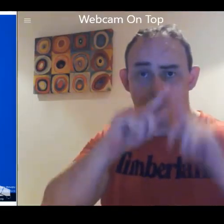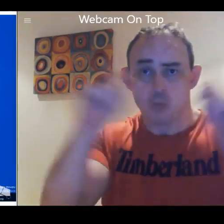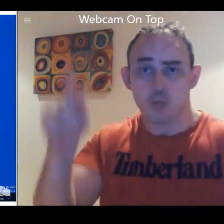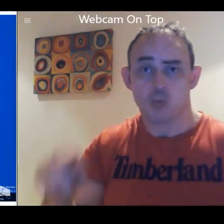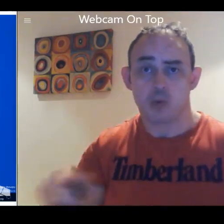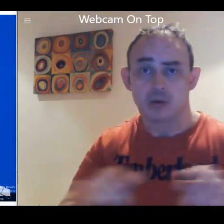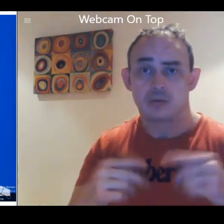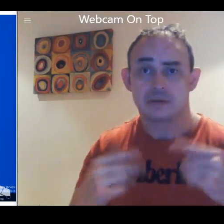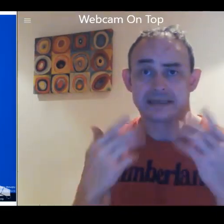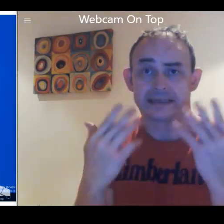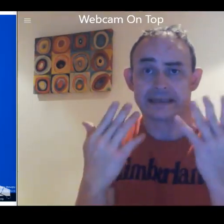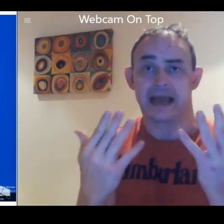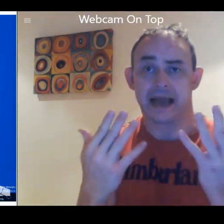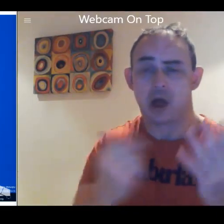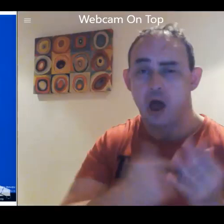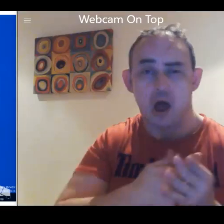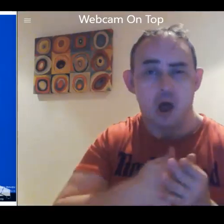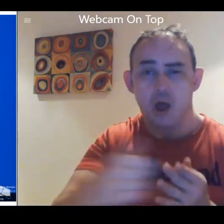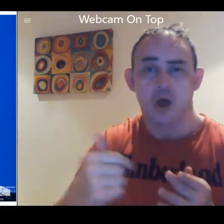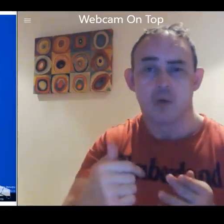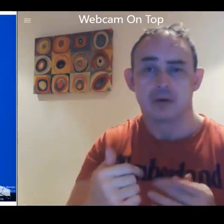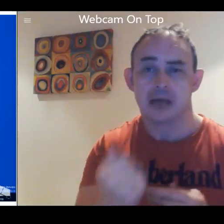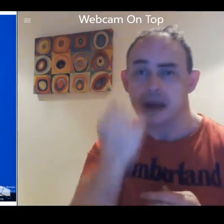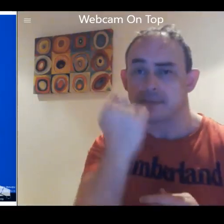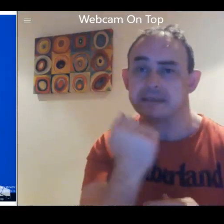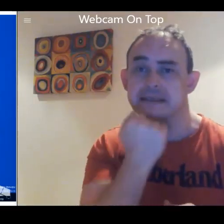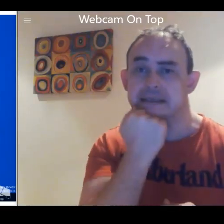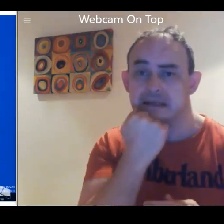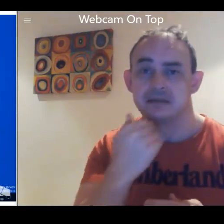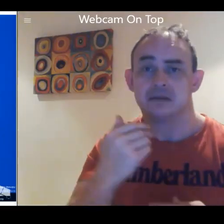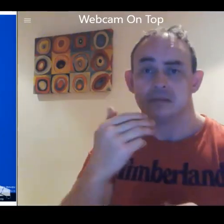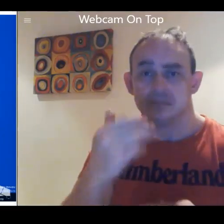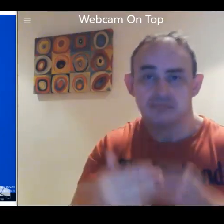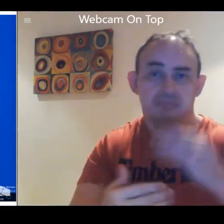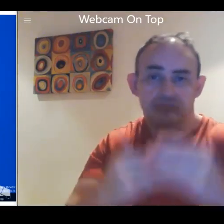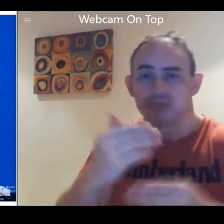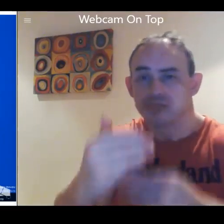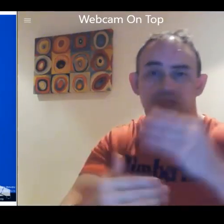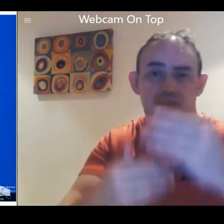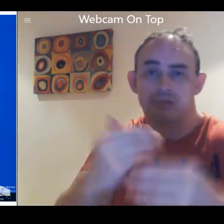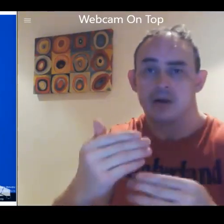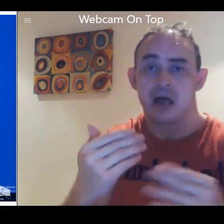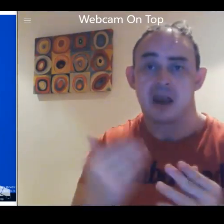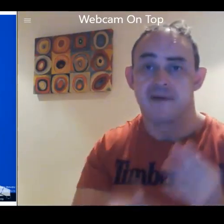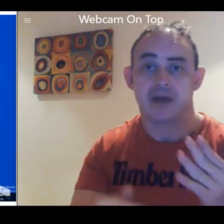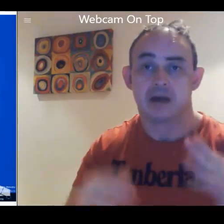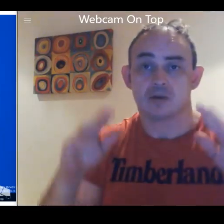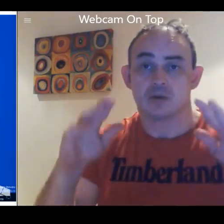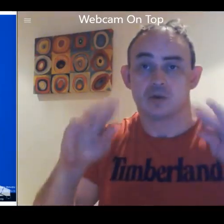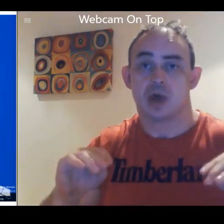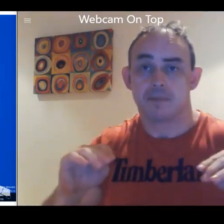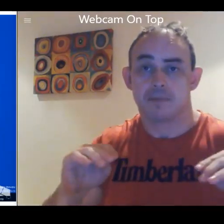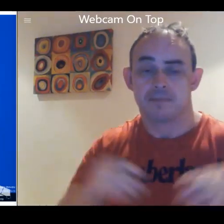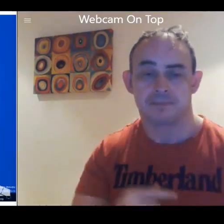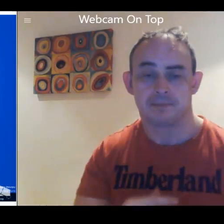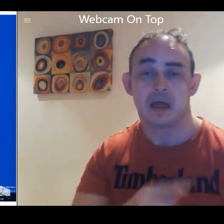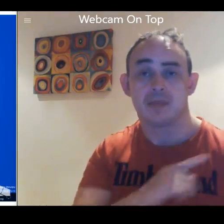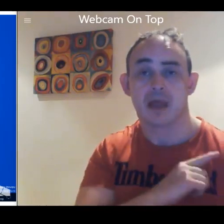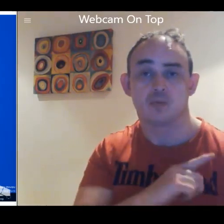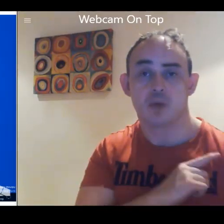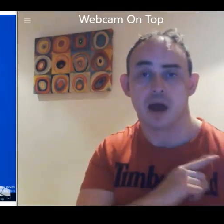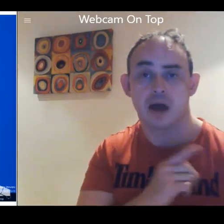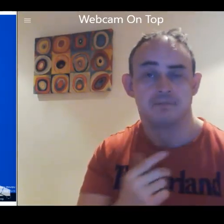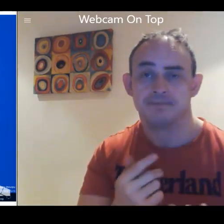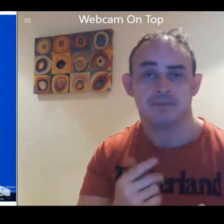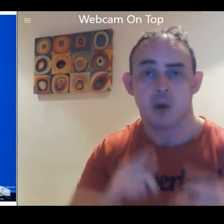the hamburger button up here. That's a nice mini change. I can hover on it, and if I come out of there, it will go away. Just a minor change, but it's very